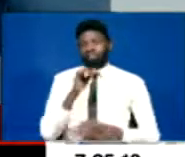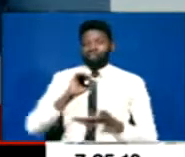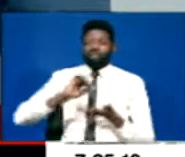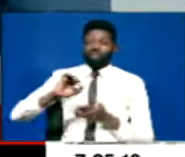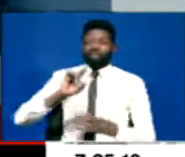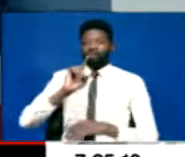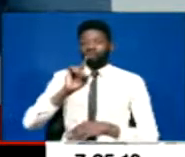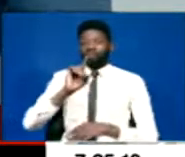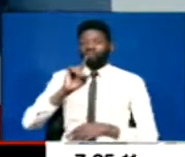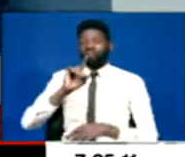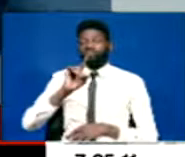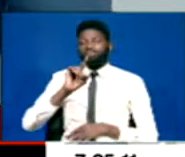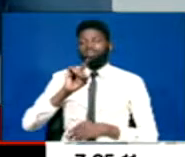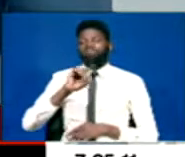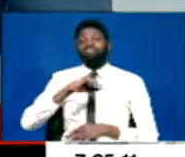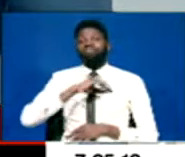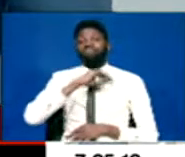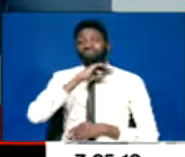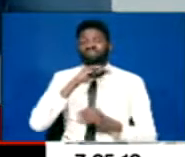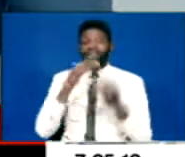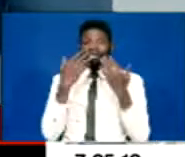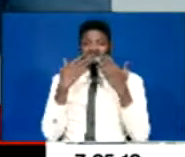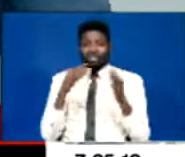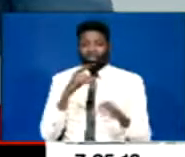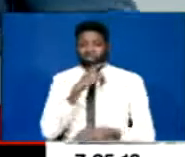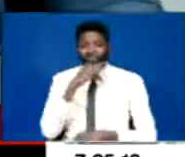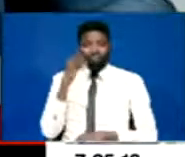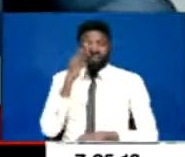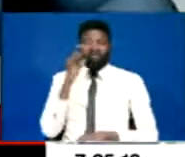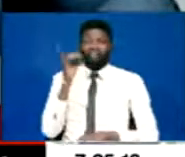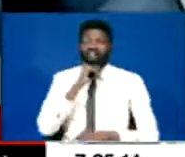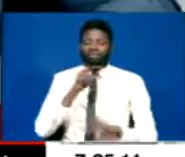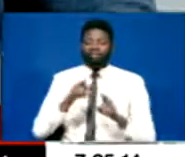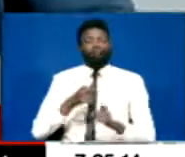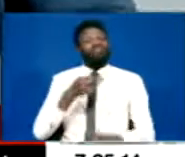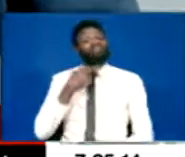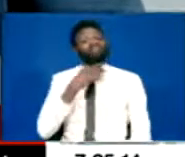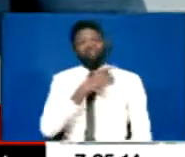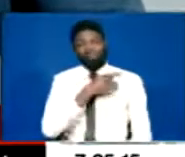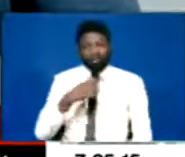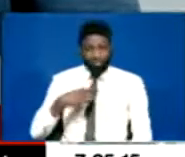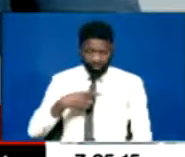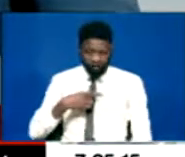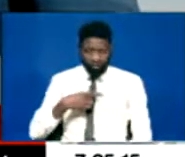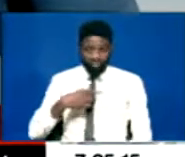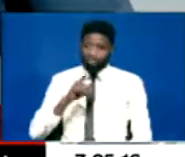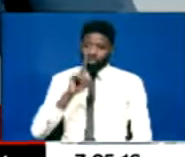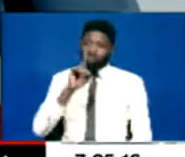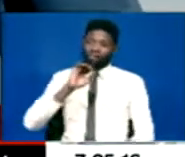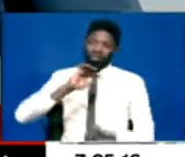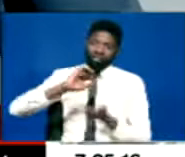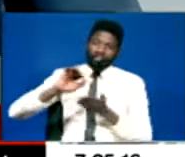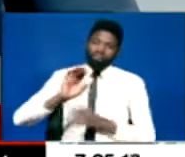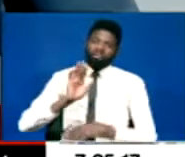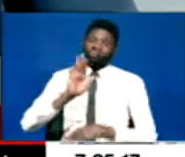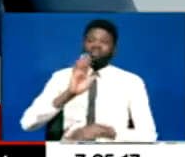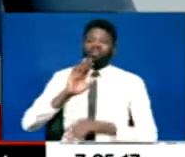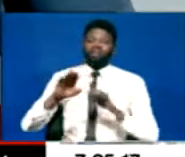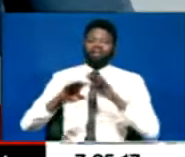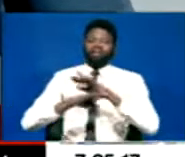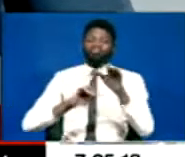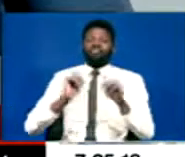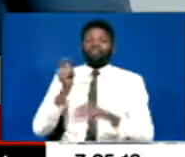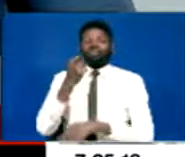Raila Odinga, Wajakoya, and Wahiga. So the last one remaining is that one for Deputy President William Ruto